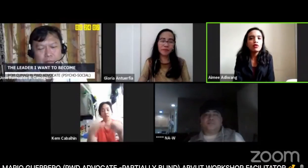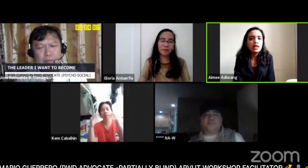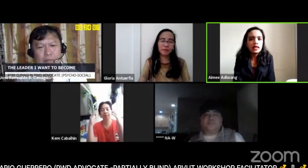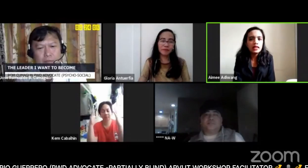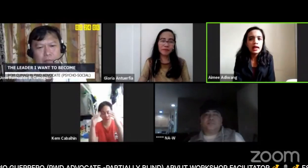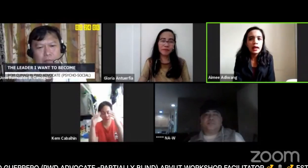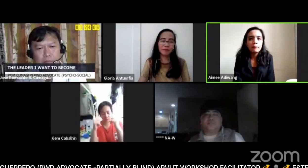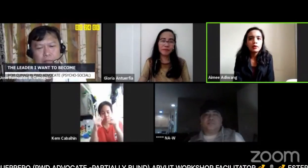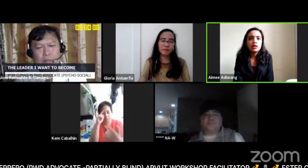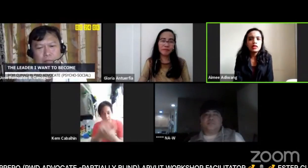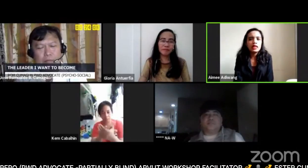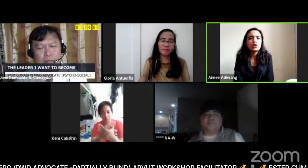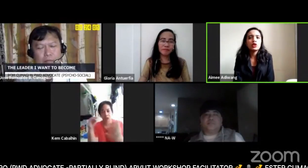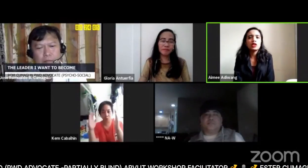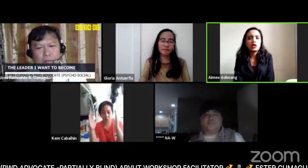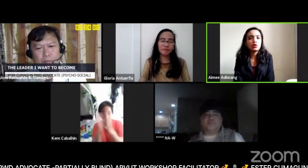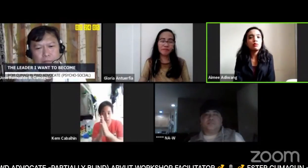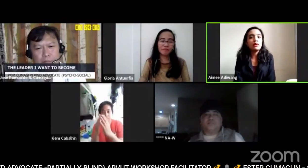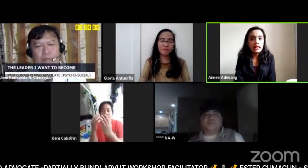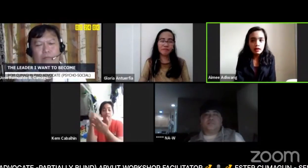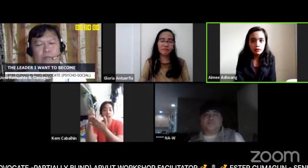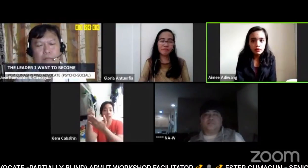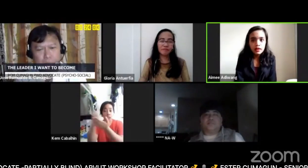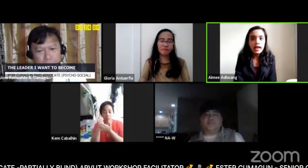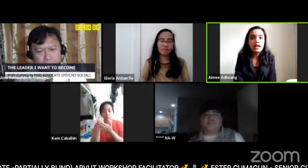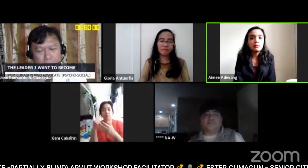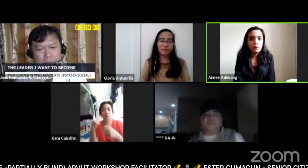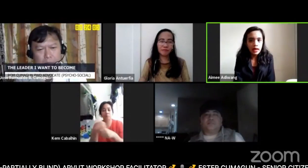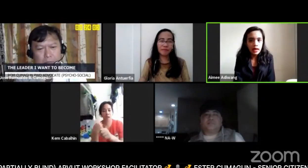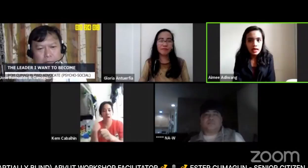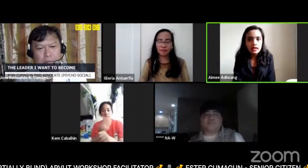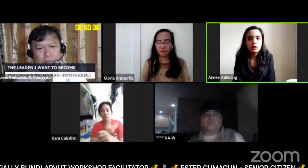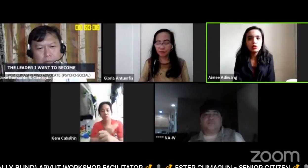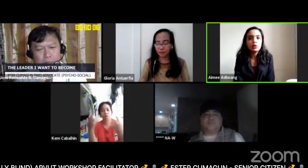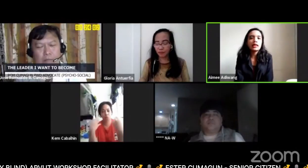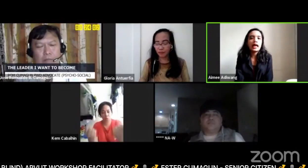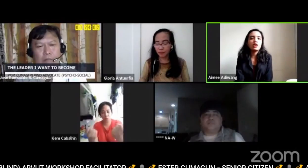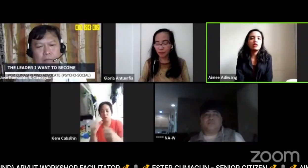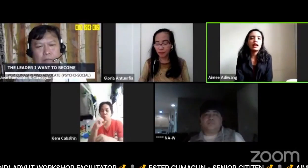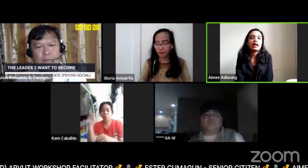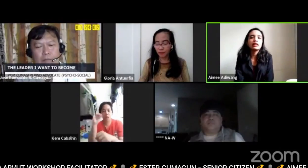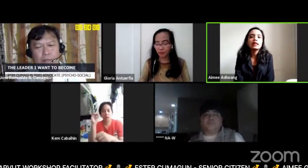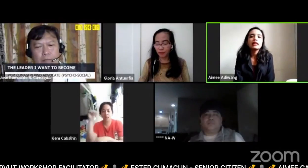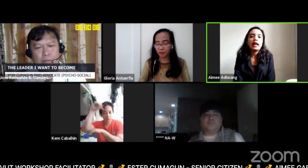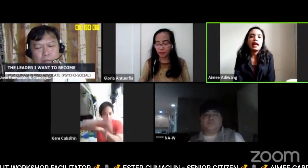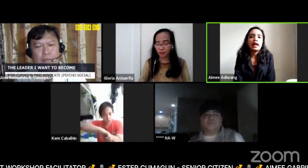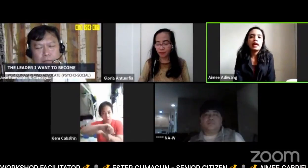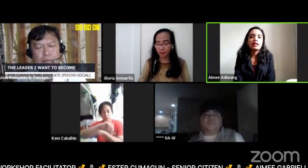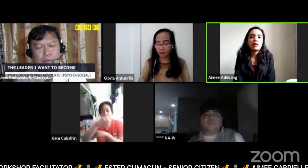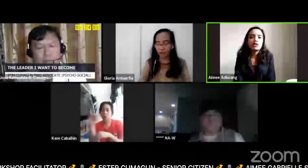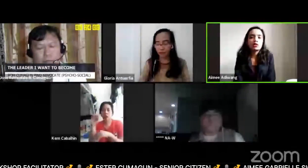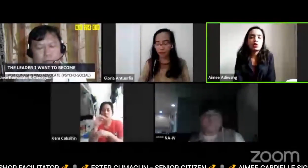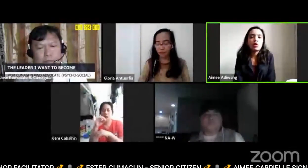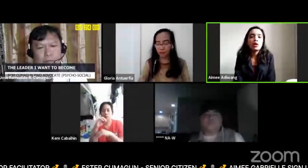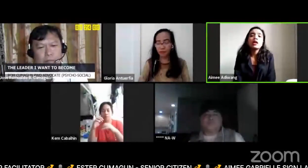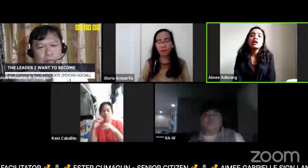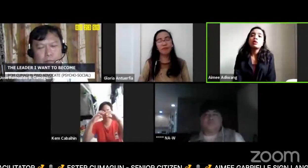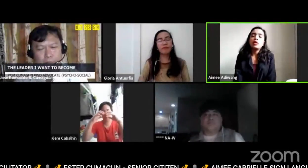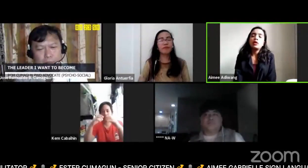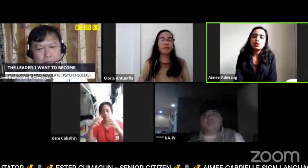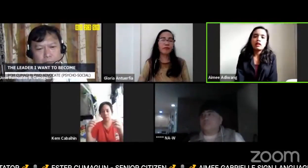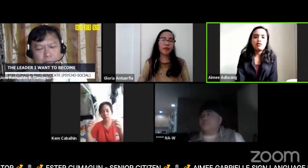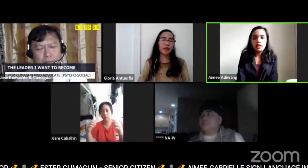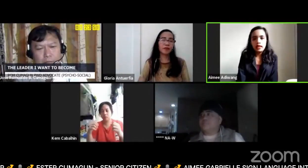is, hopefully na we still continue to believe and pray na tulungan tayo ni God and na maging